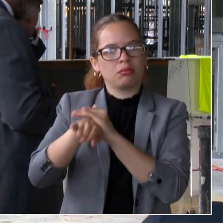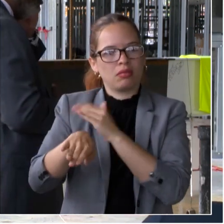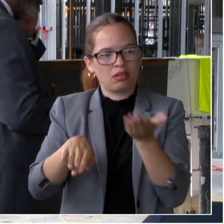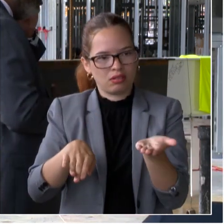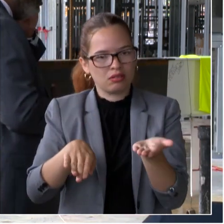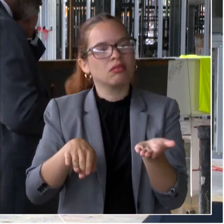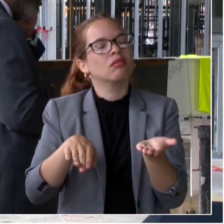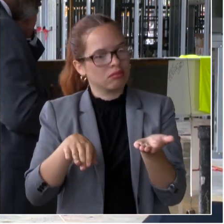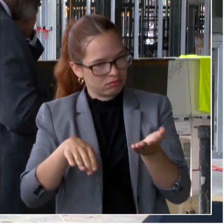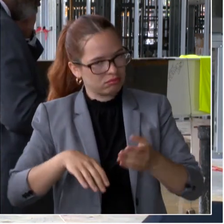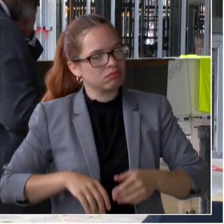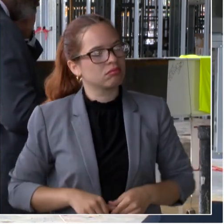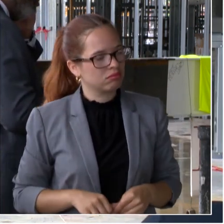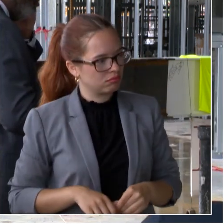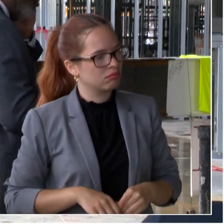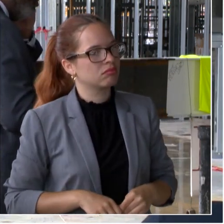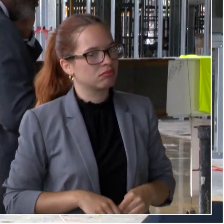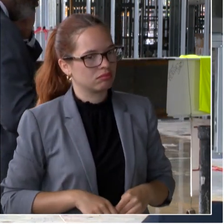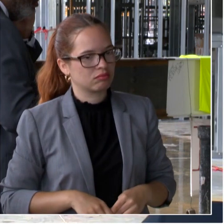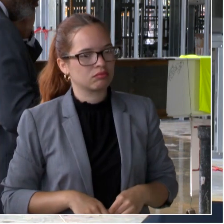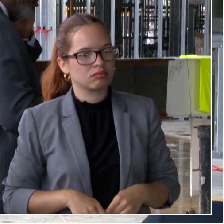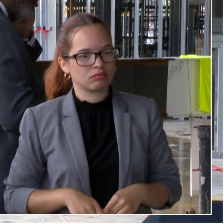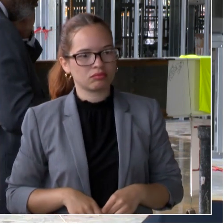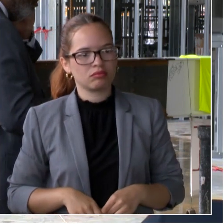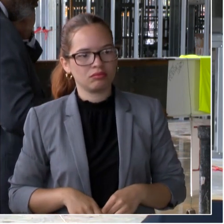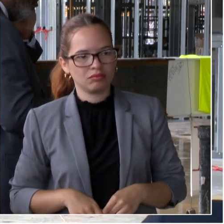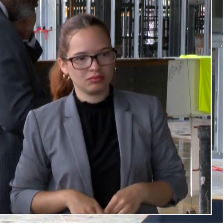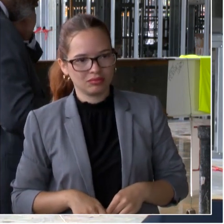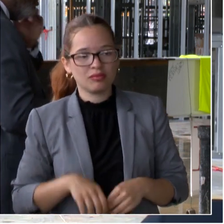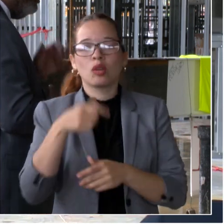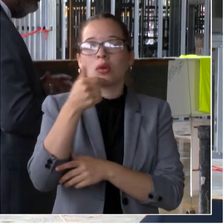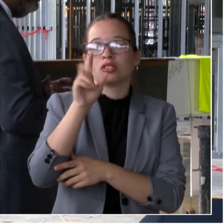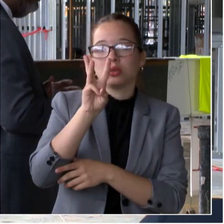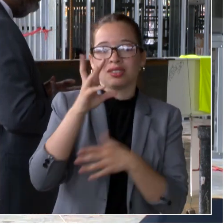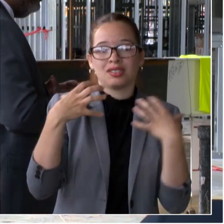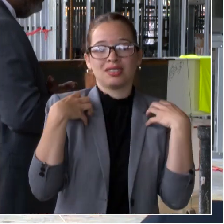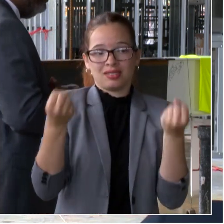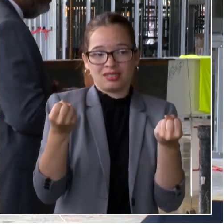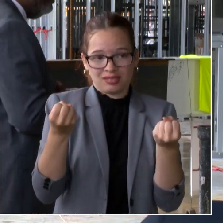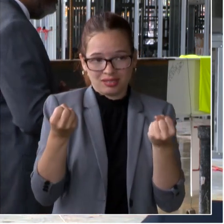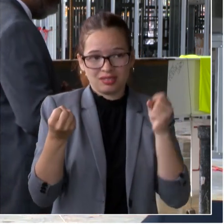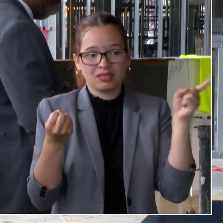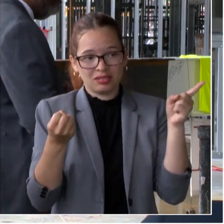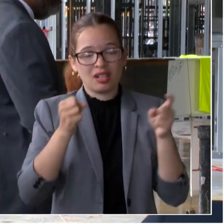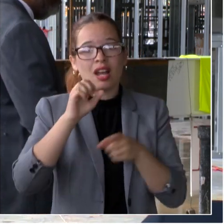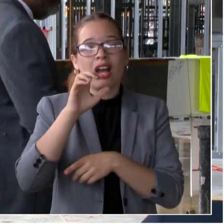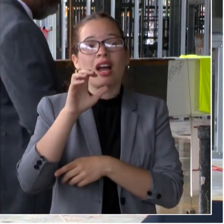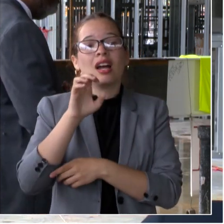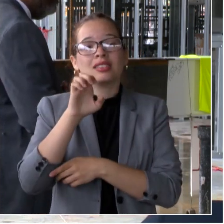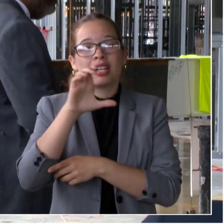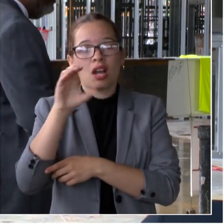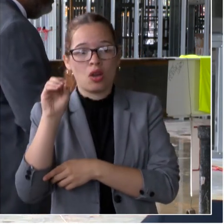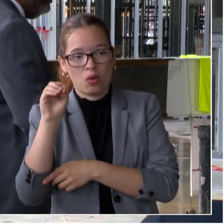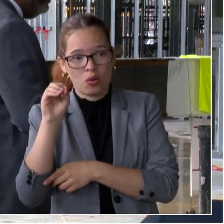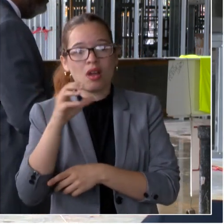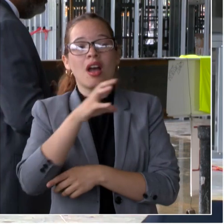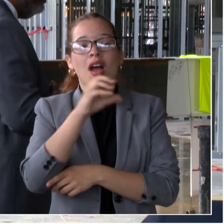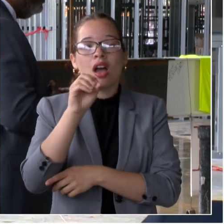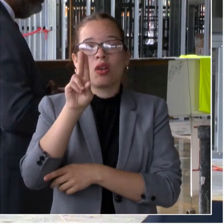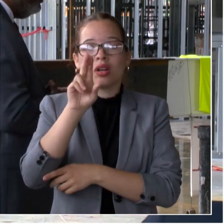should add more beds, and we should prepare for the growth of our healthcare system, and that's exactly what we're